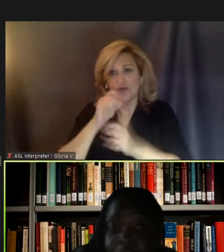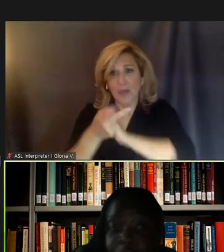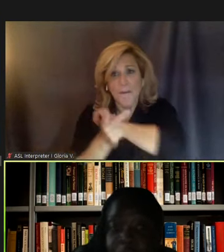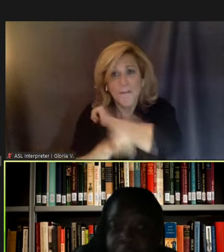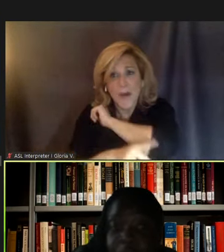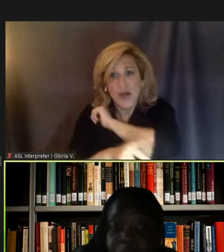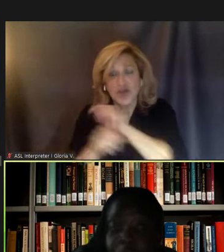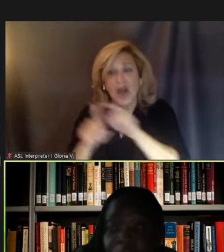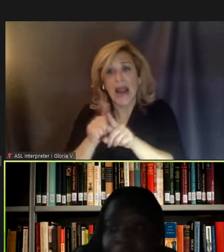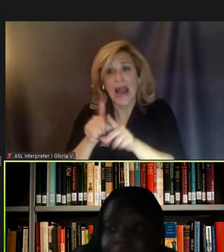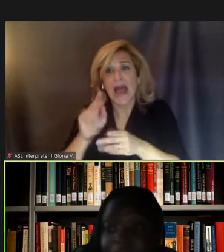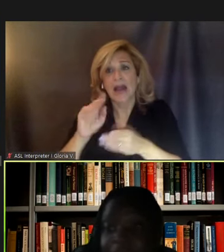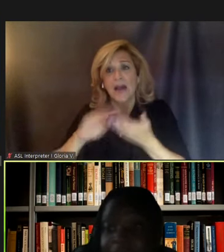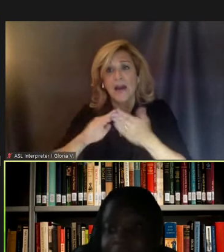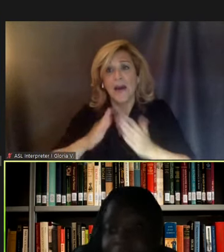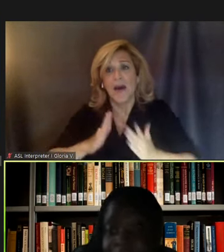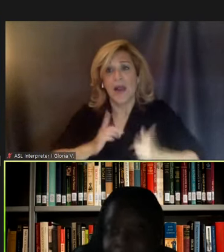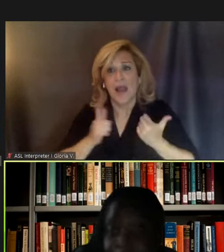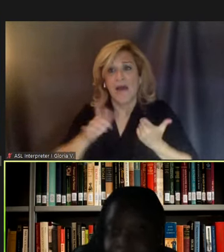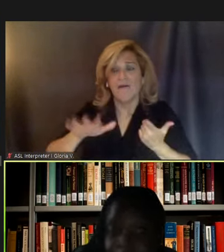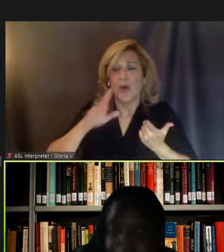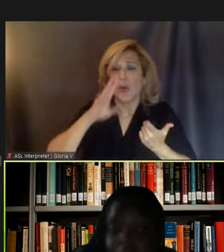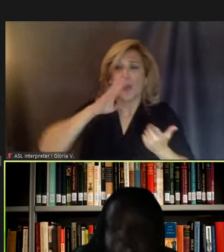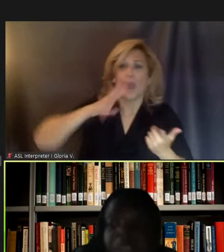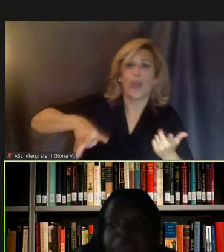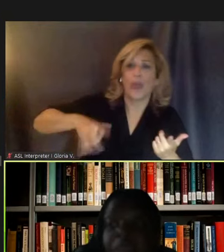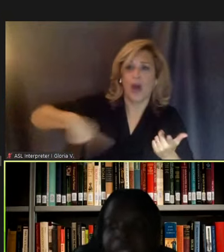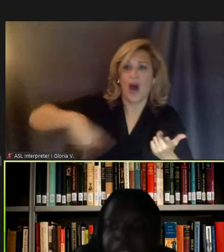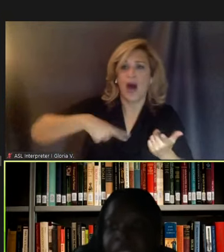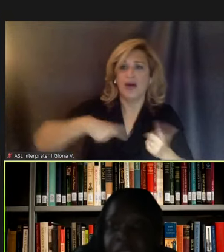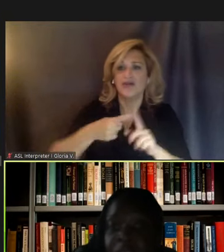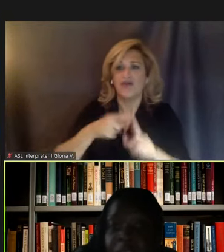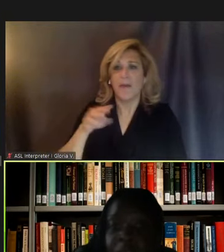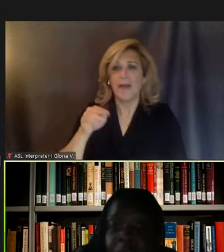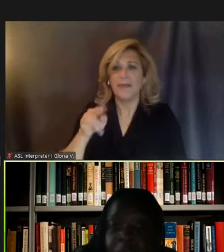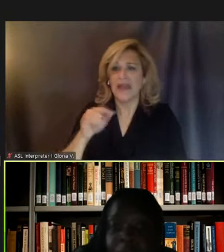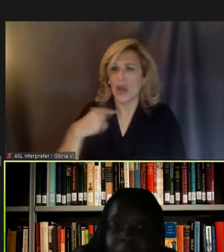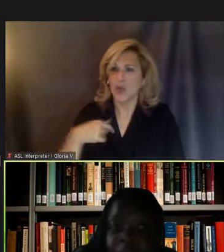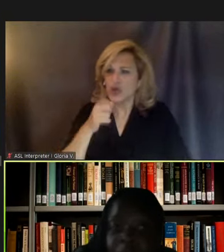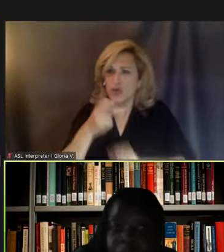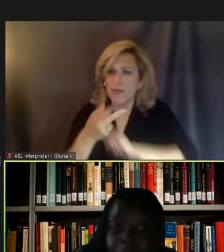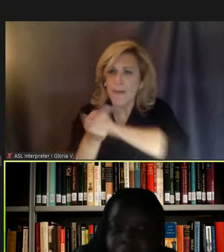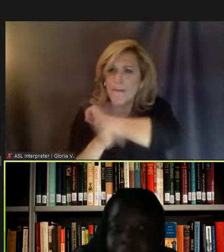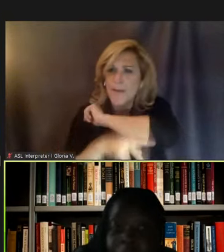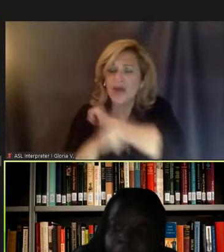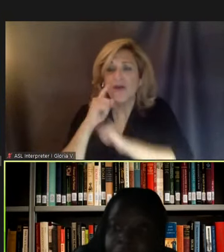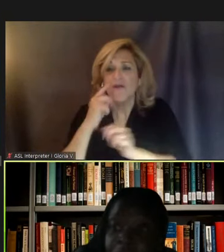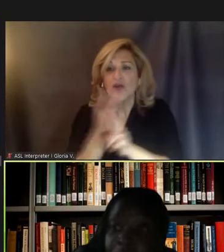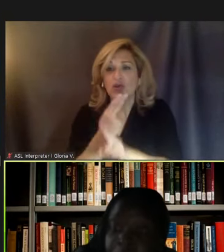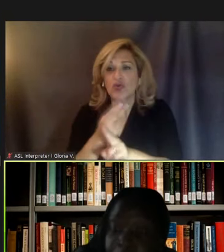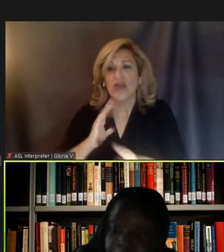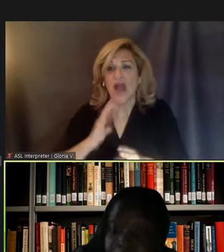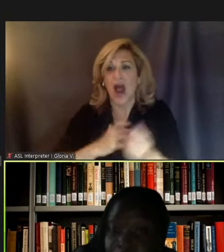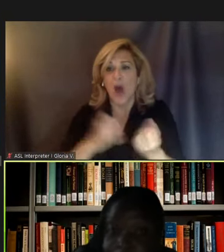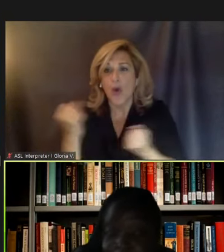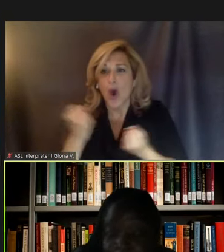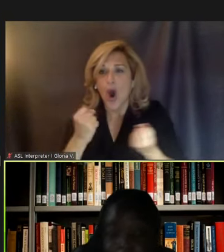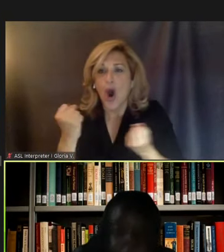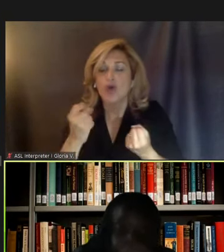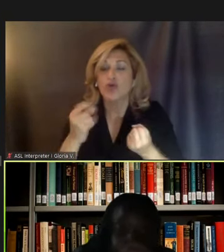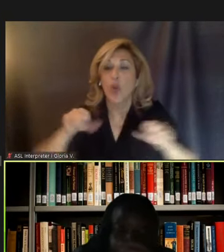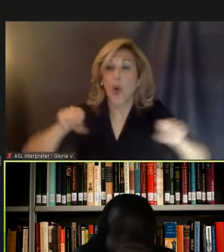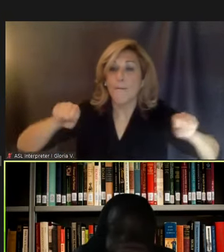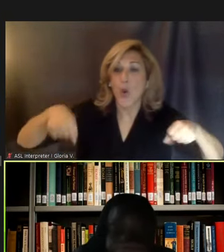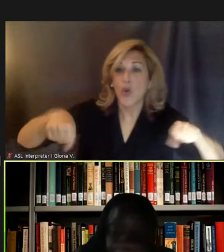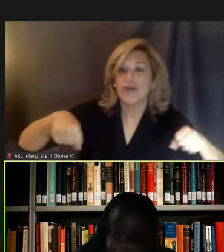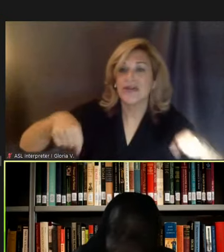residents, which we normally get neglected by MTA. We should not be punished for using our cars or motorcycles